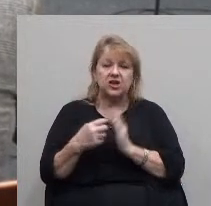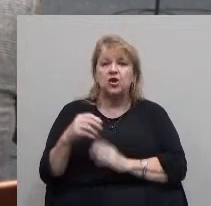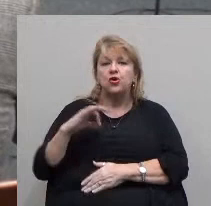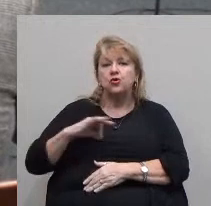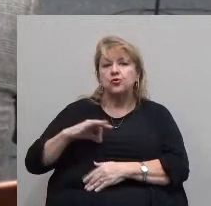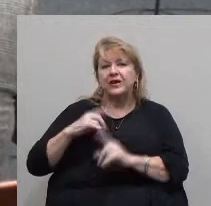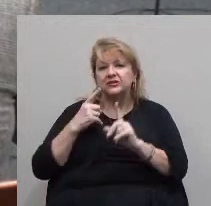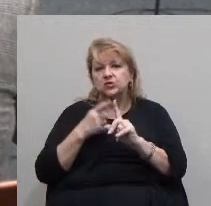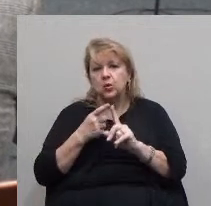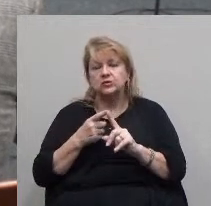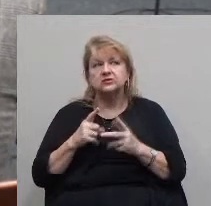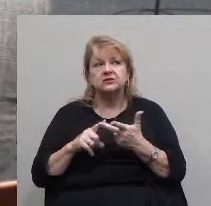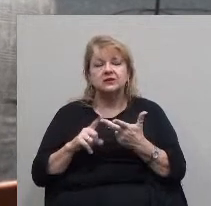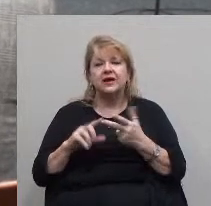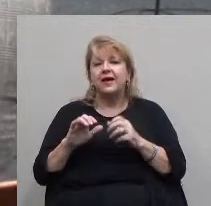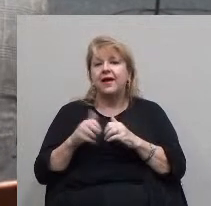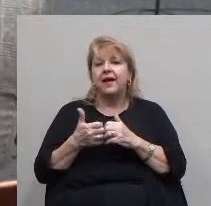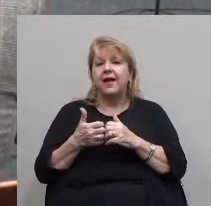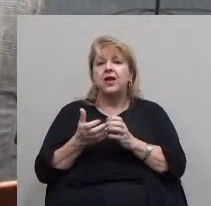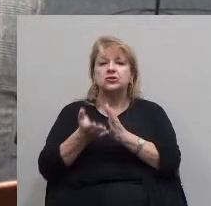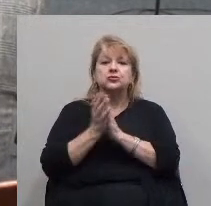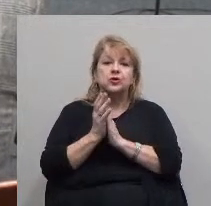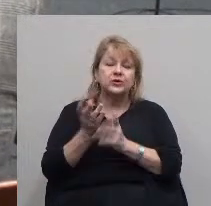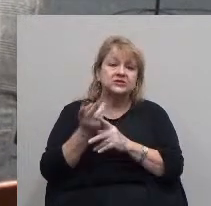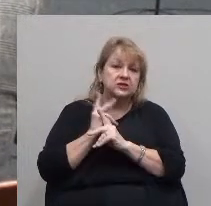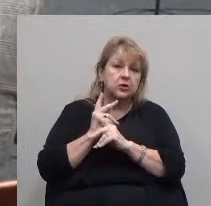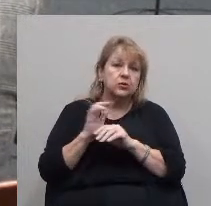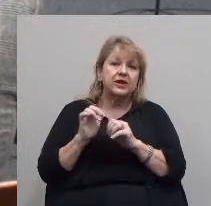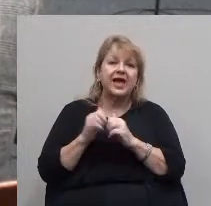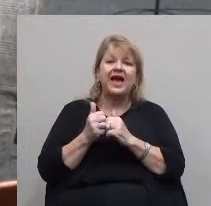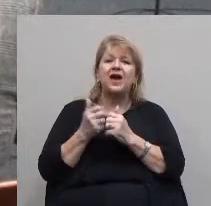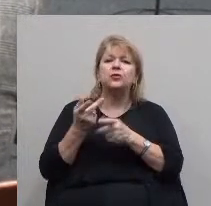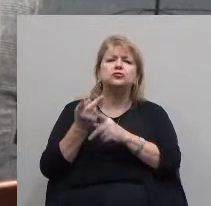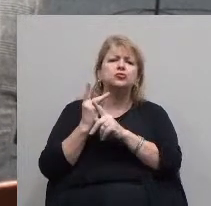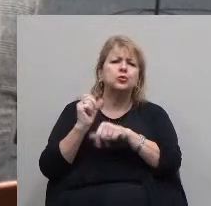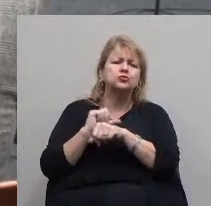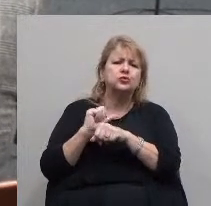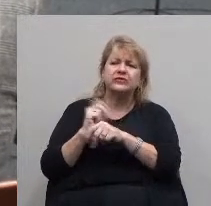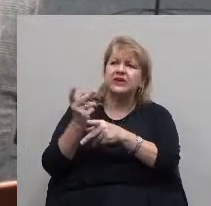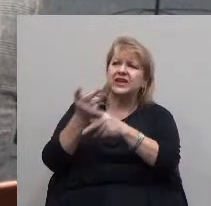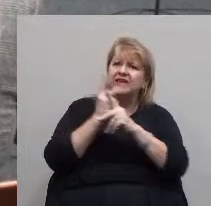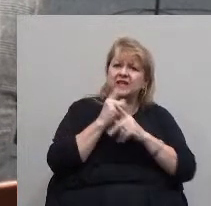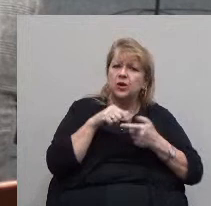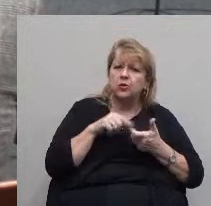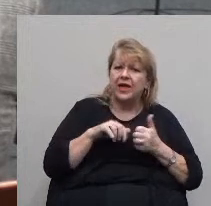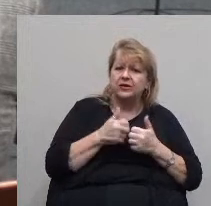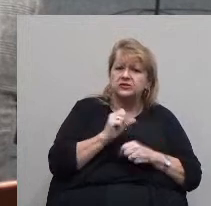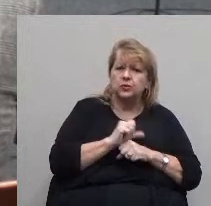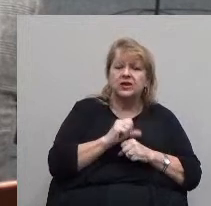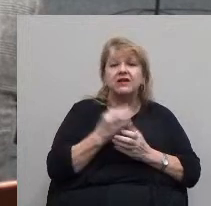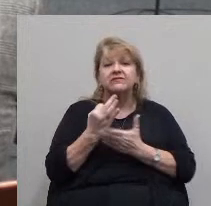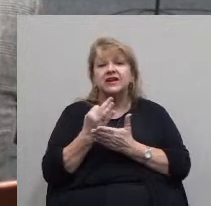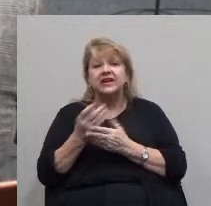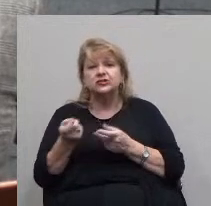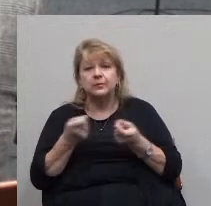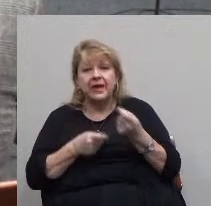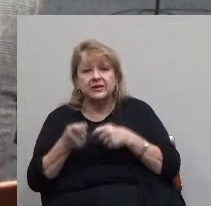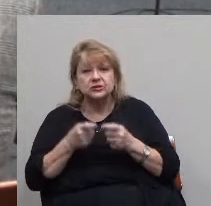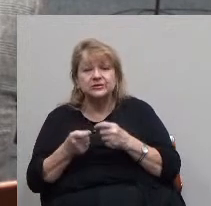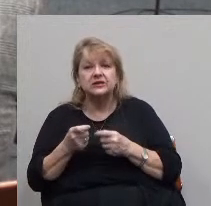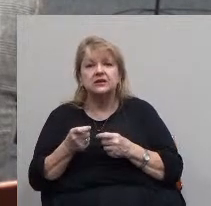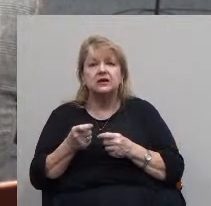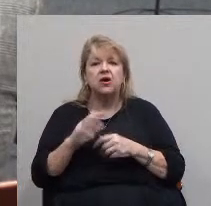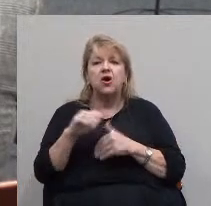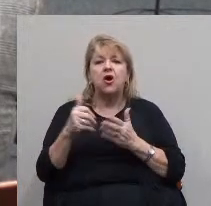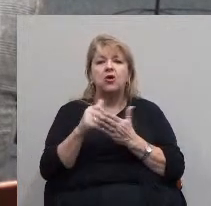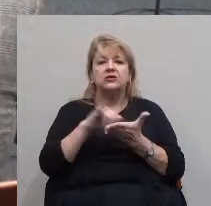credit scores, it's how to request a loan, how do loans work, financial management, talking about all the different